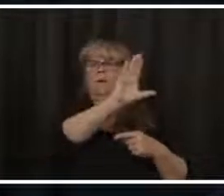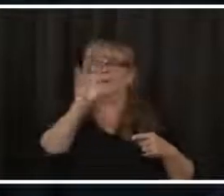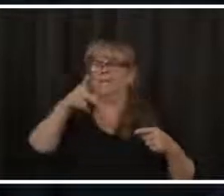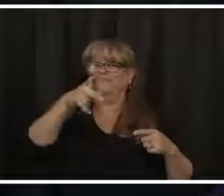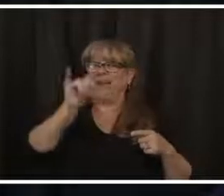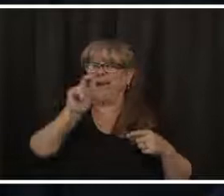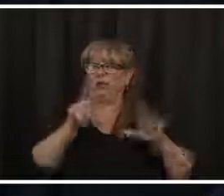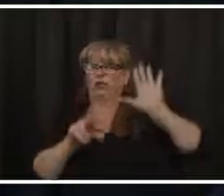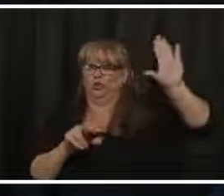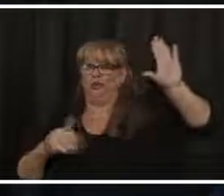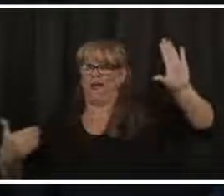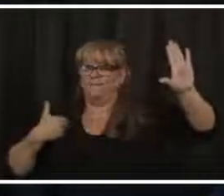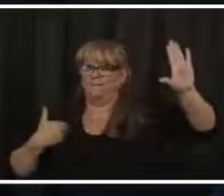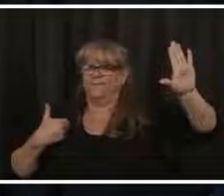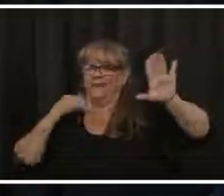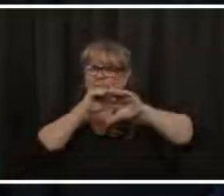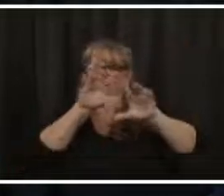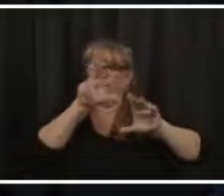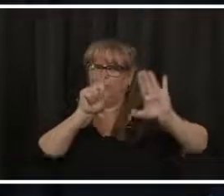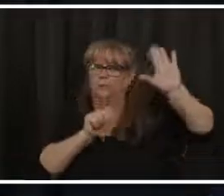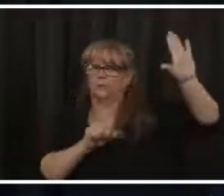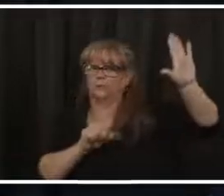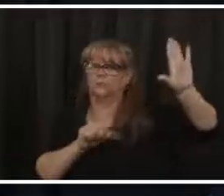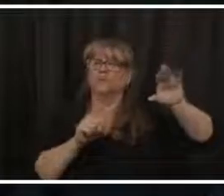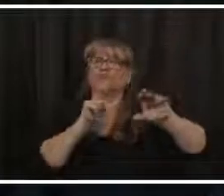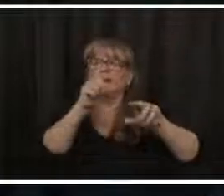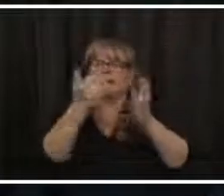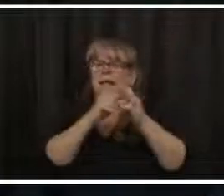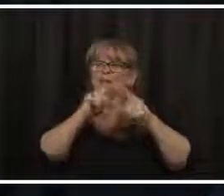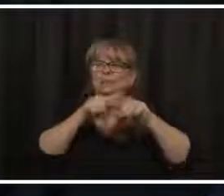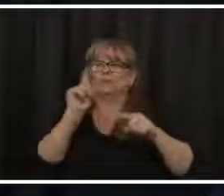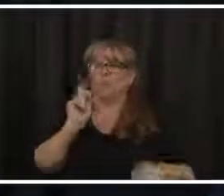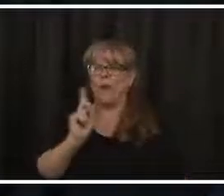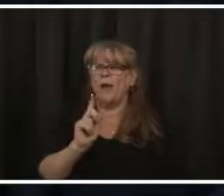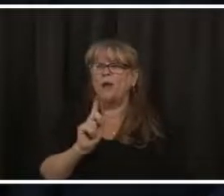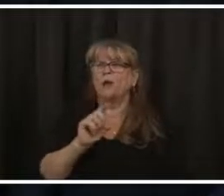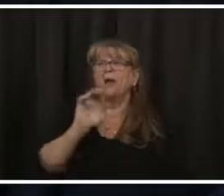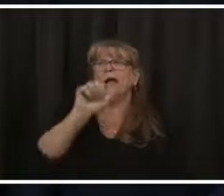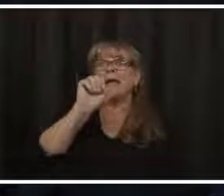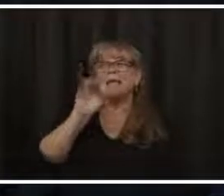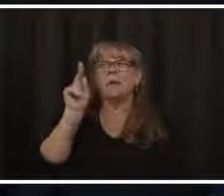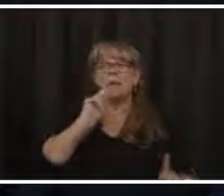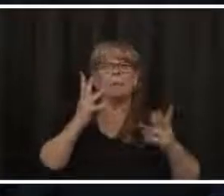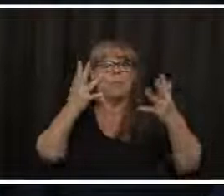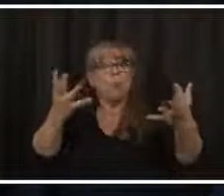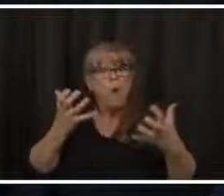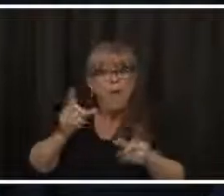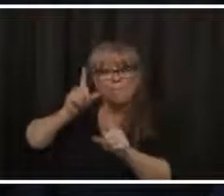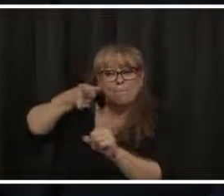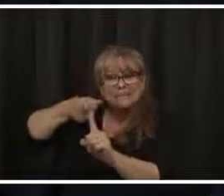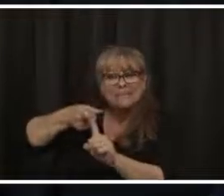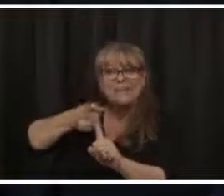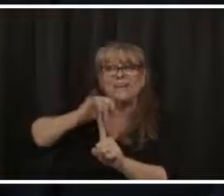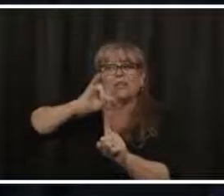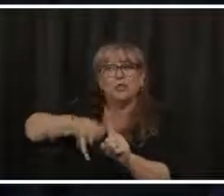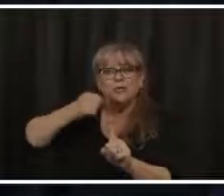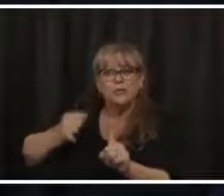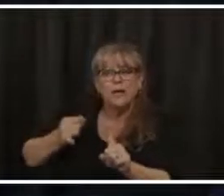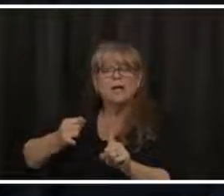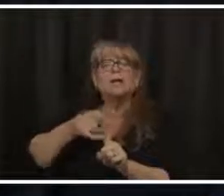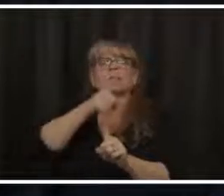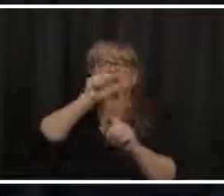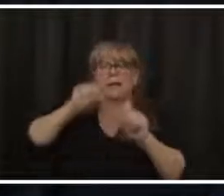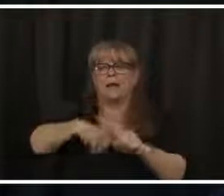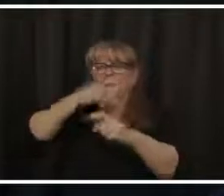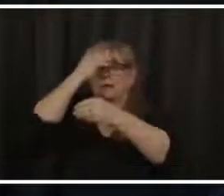can follow up with you for people that might want, if they want to select J&J, where it might be available. Everything is disclosed, so when people set it up,